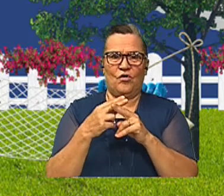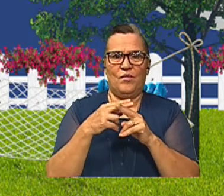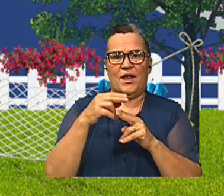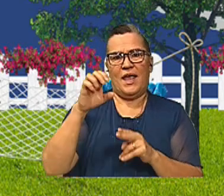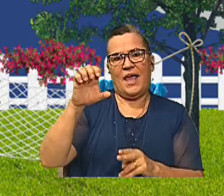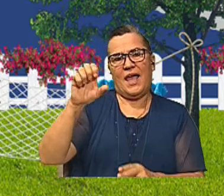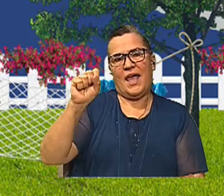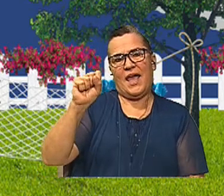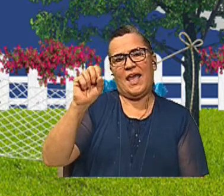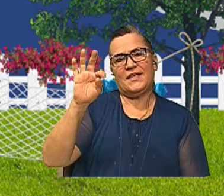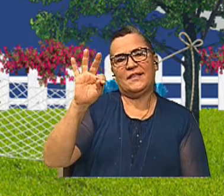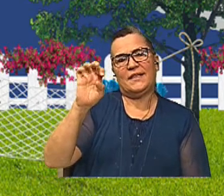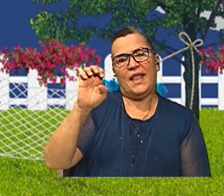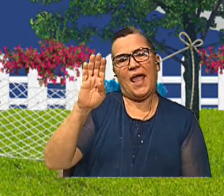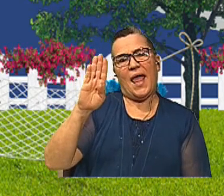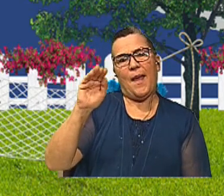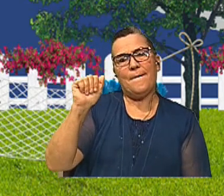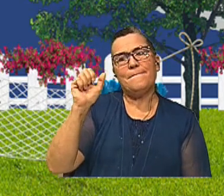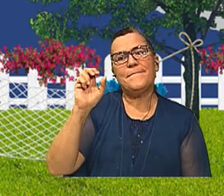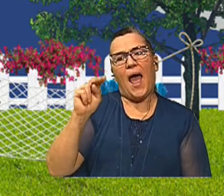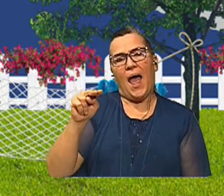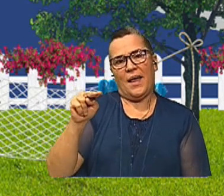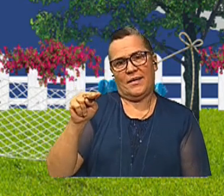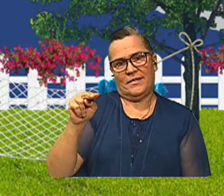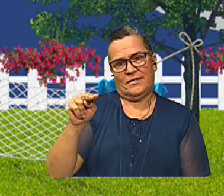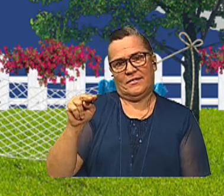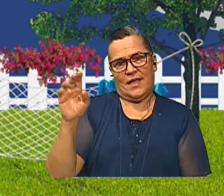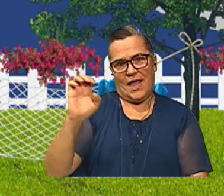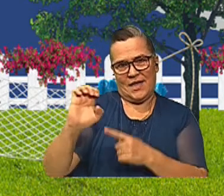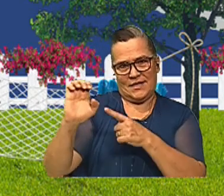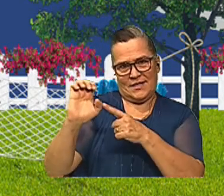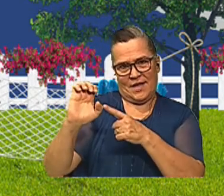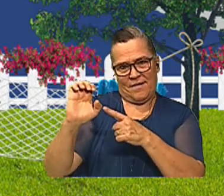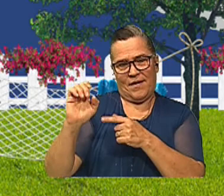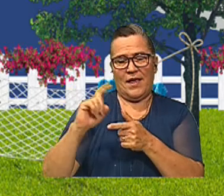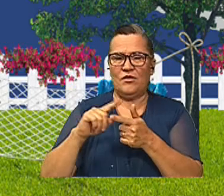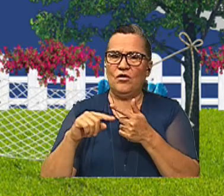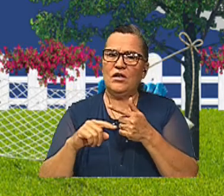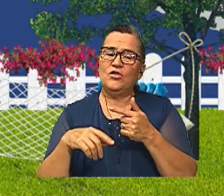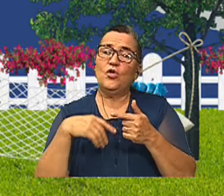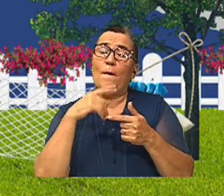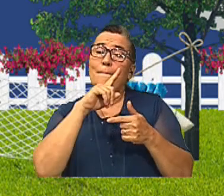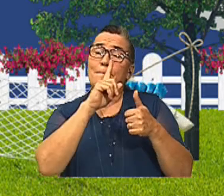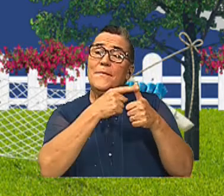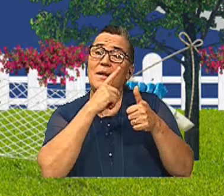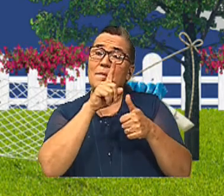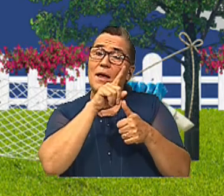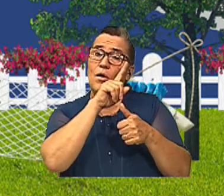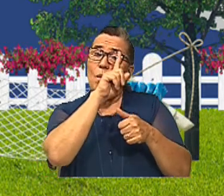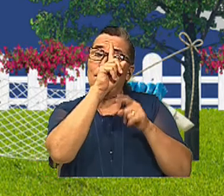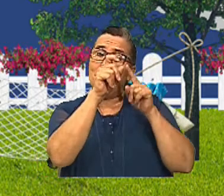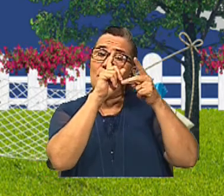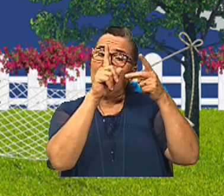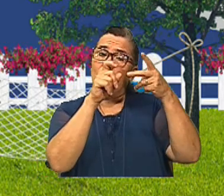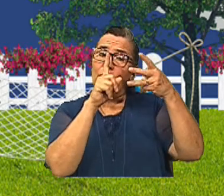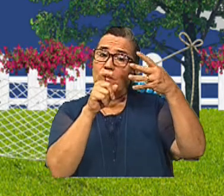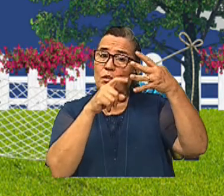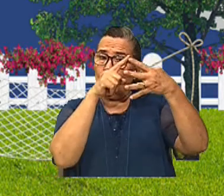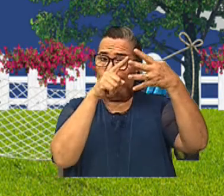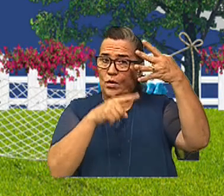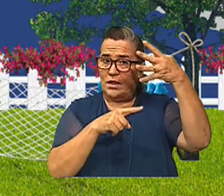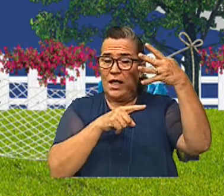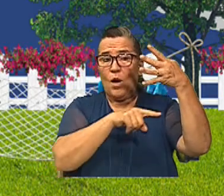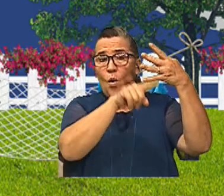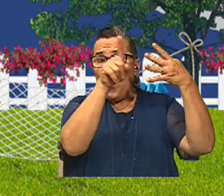Esteban. First, I'm going to ask the 4 questions because I need everybody to take the